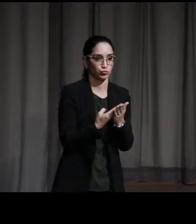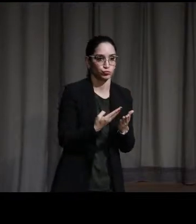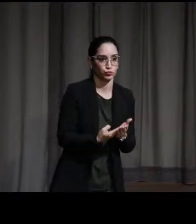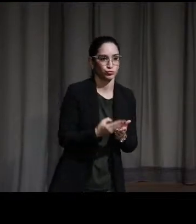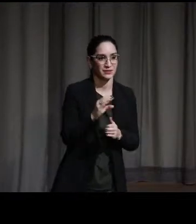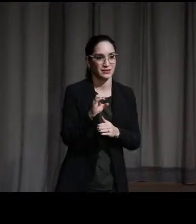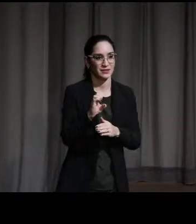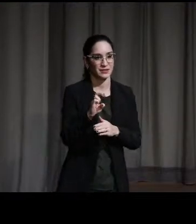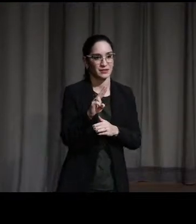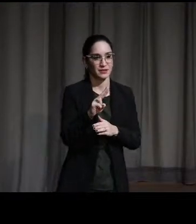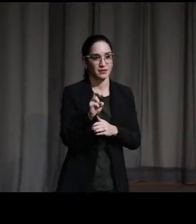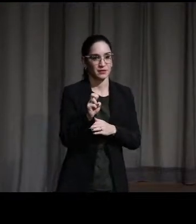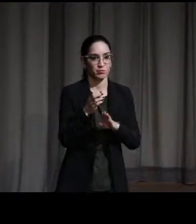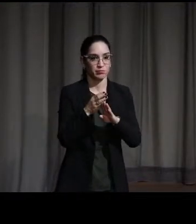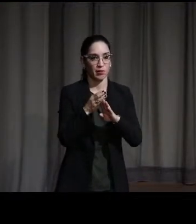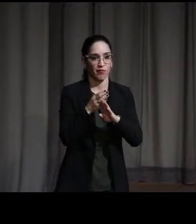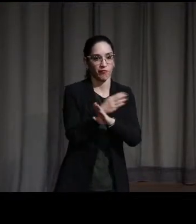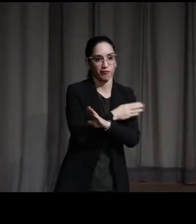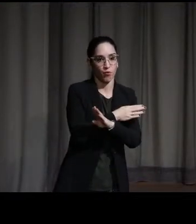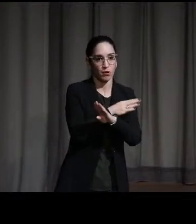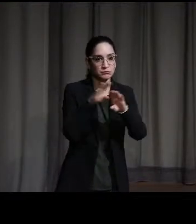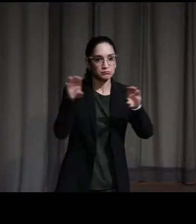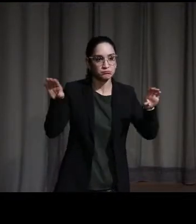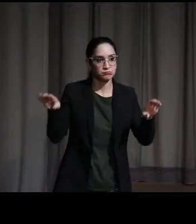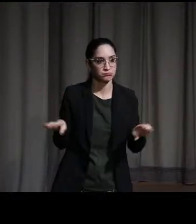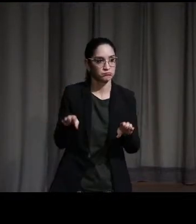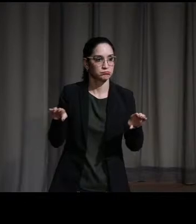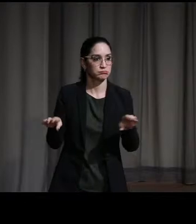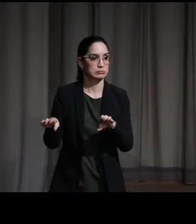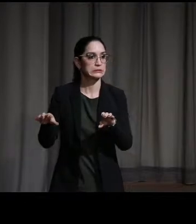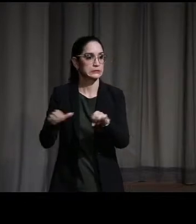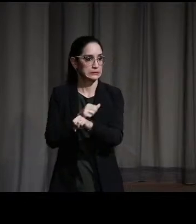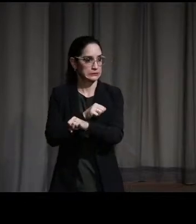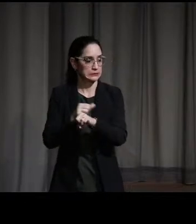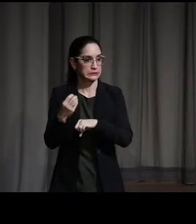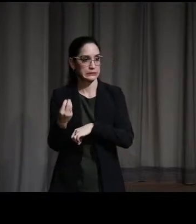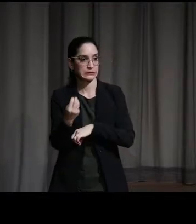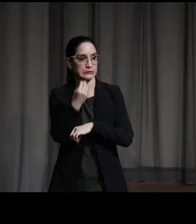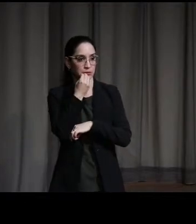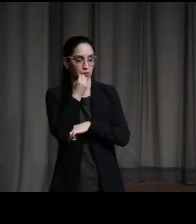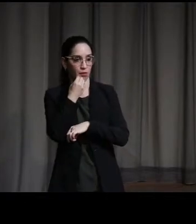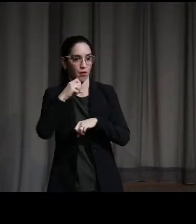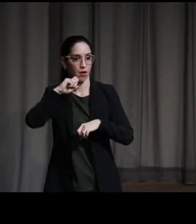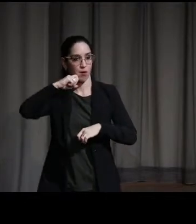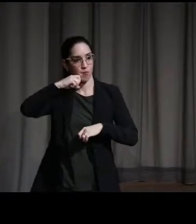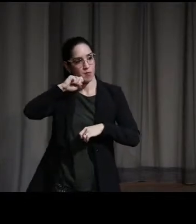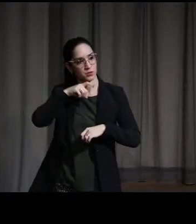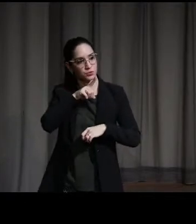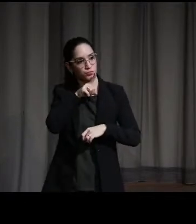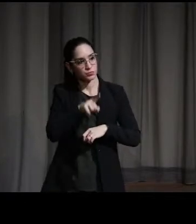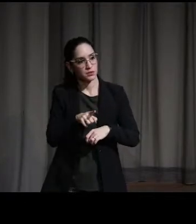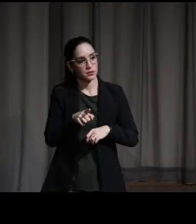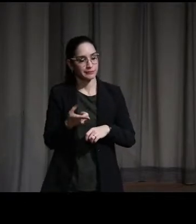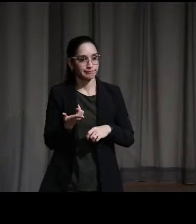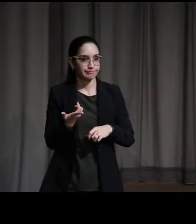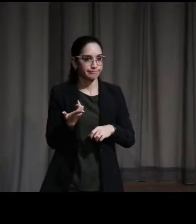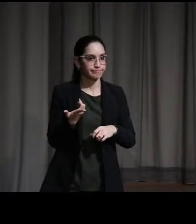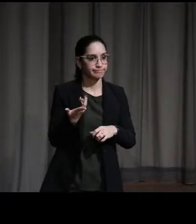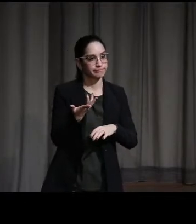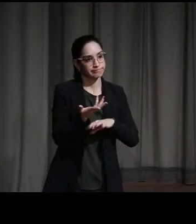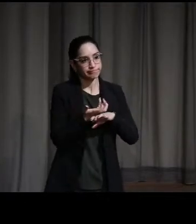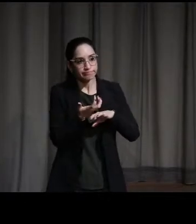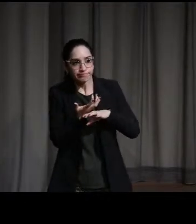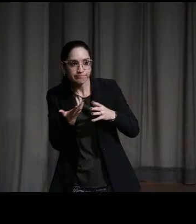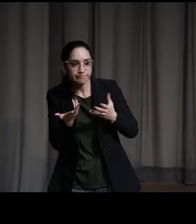before the act of eating the apple. So there's something seductive about this and timely in terms of, you